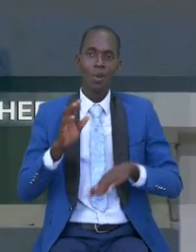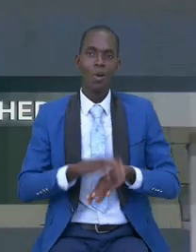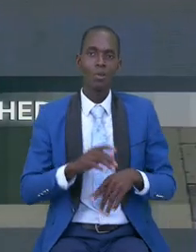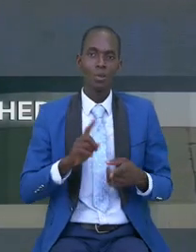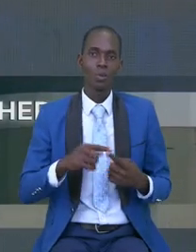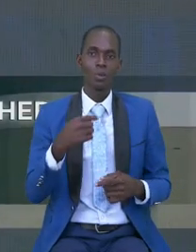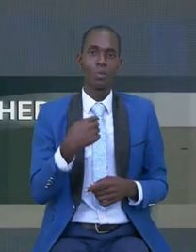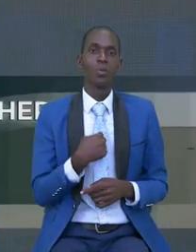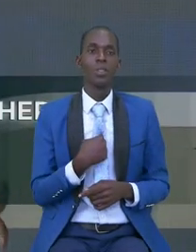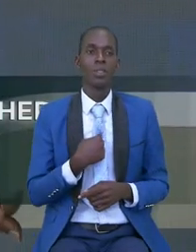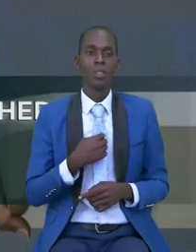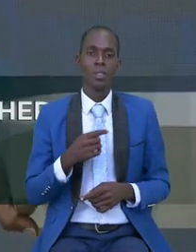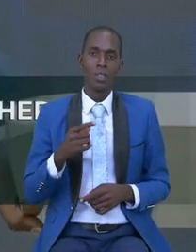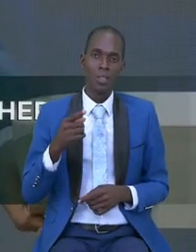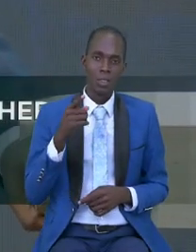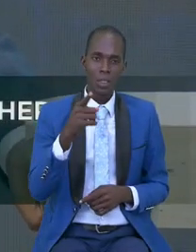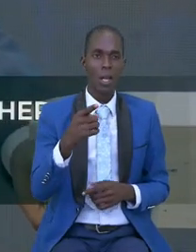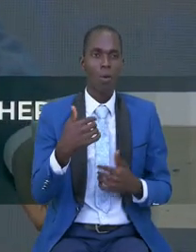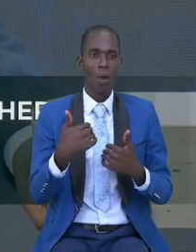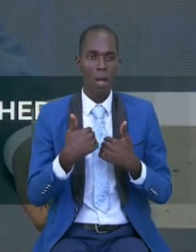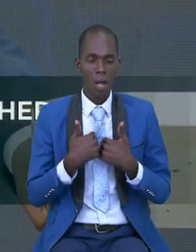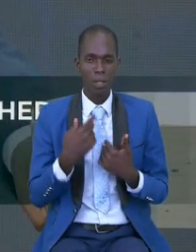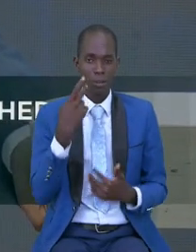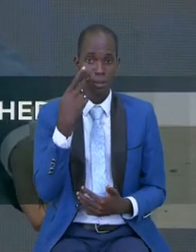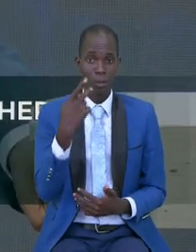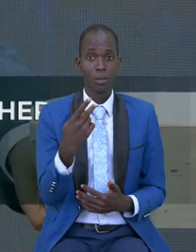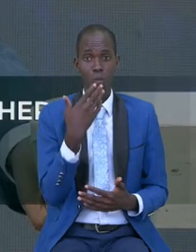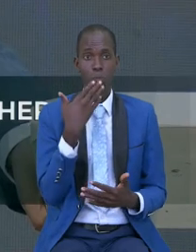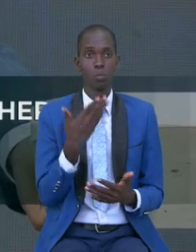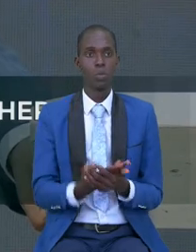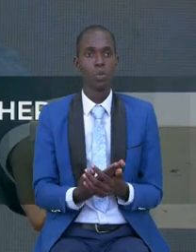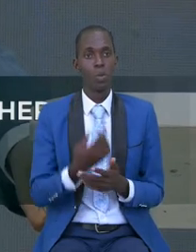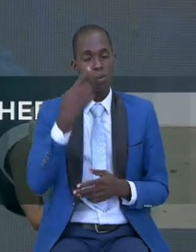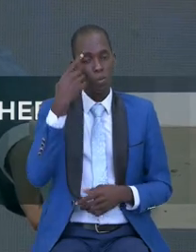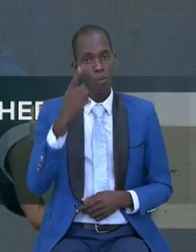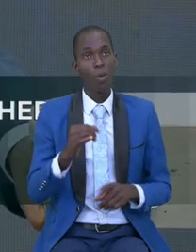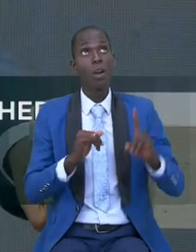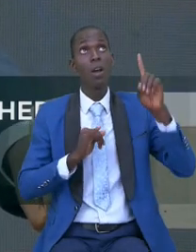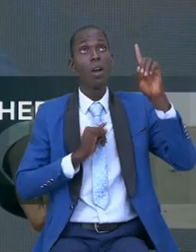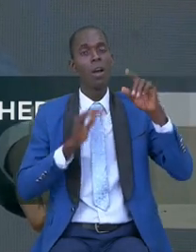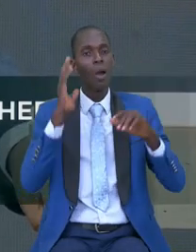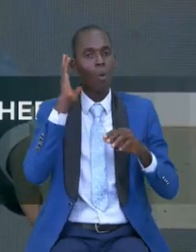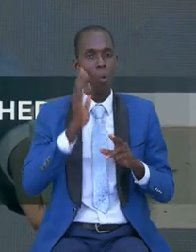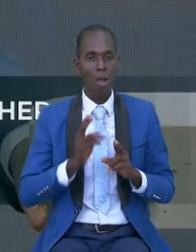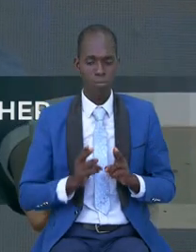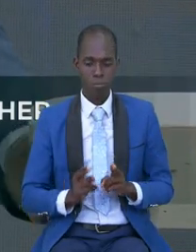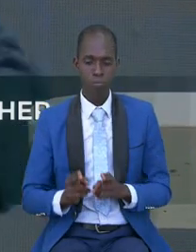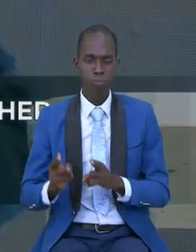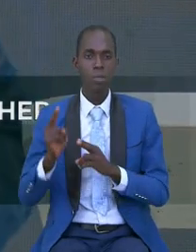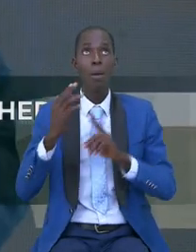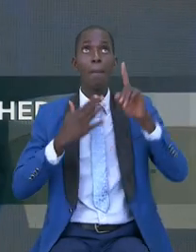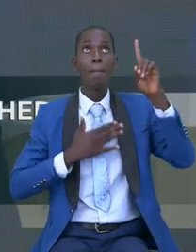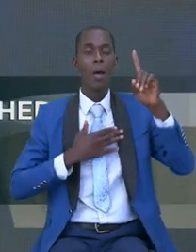me, thou hast well seen, for I will hasten my